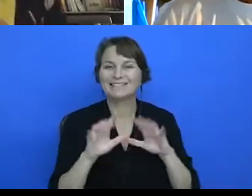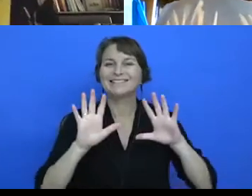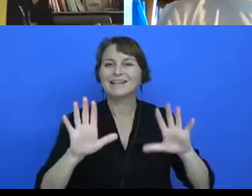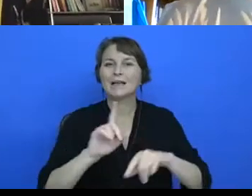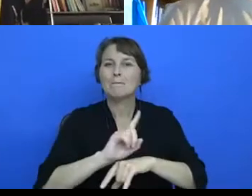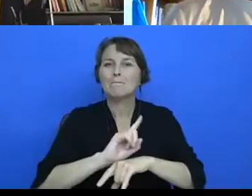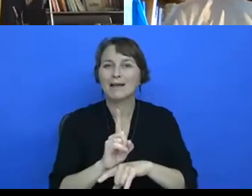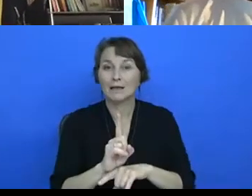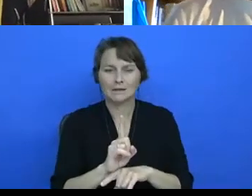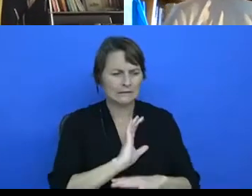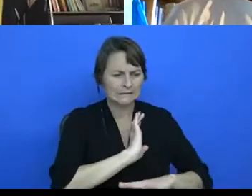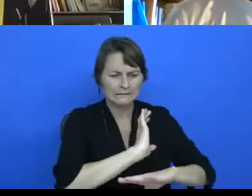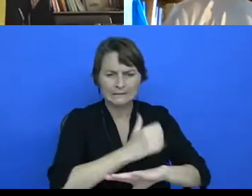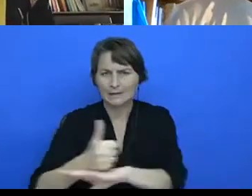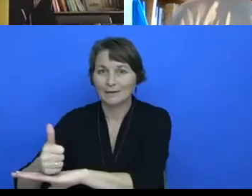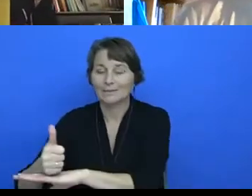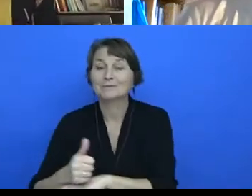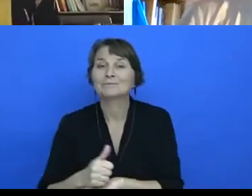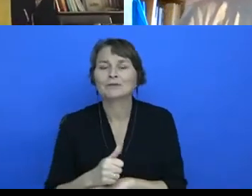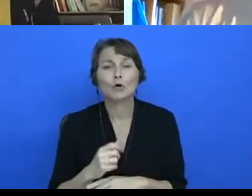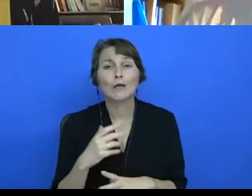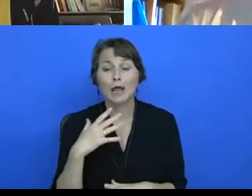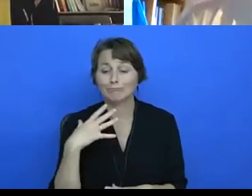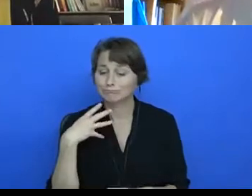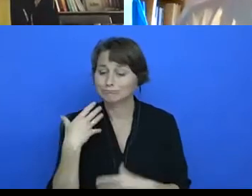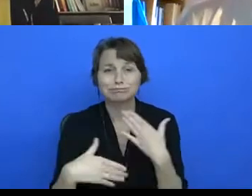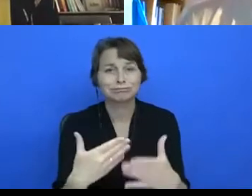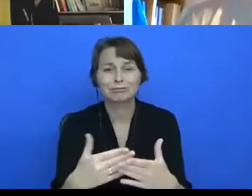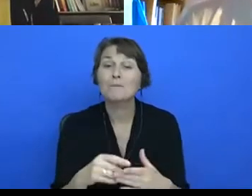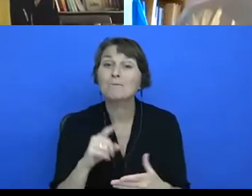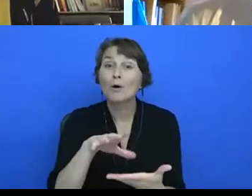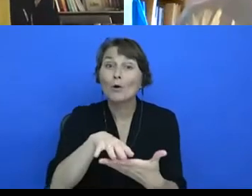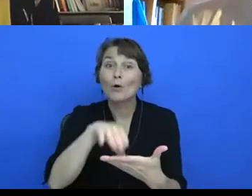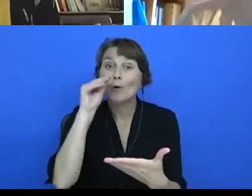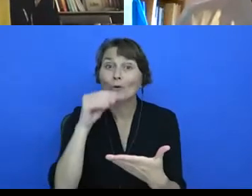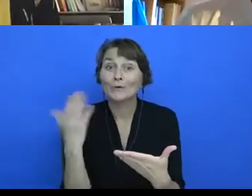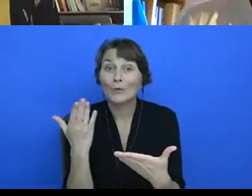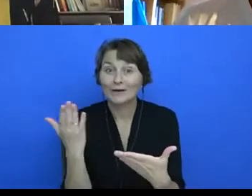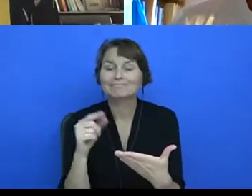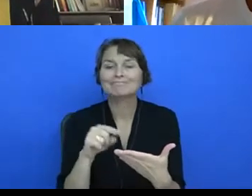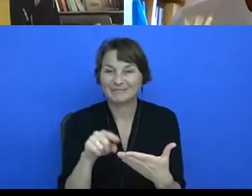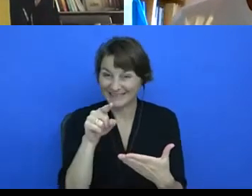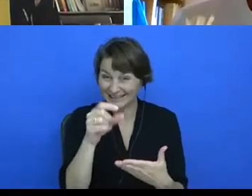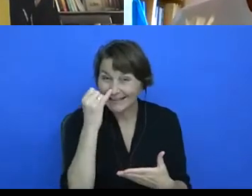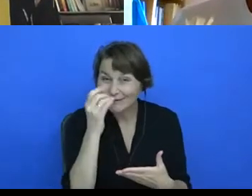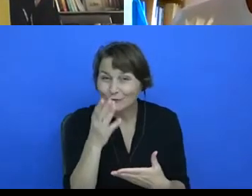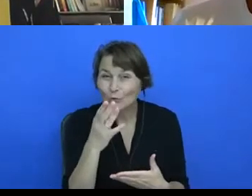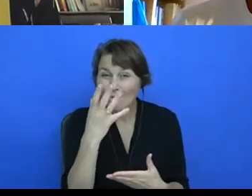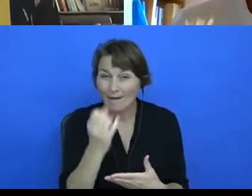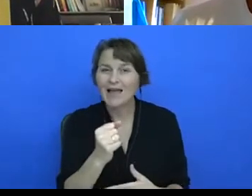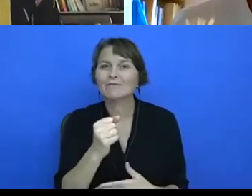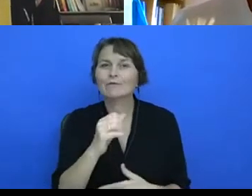smoothly. What I would say as a learning, for me, like the learning opportunity there was to make sure that if you are using your university's license for